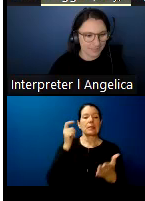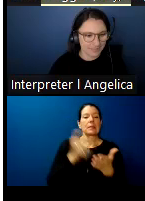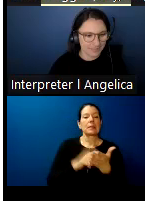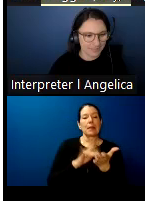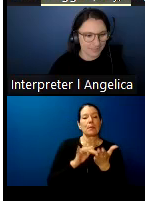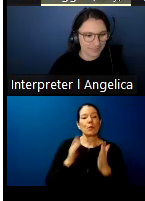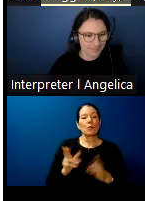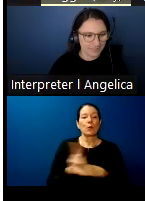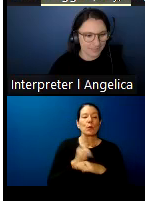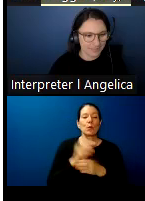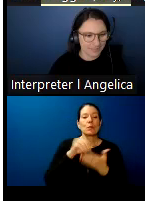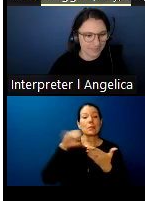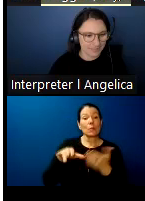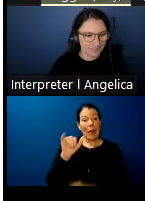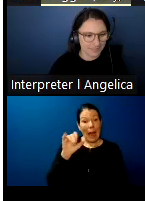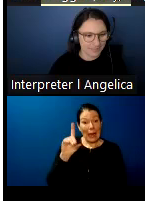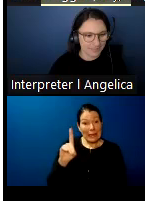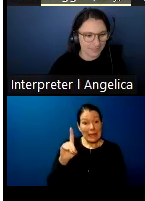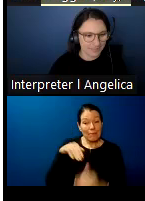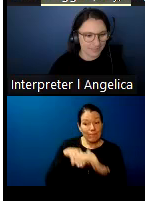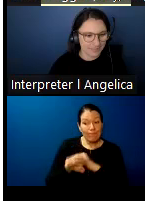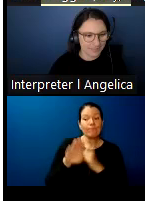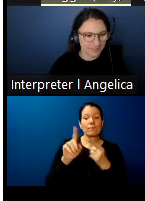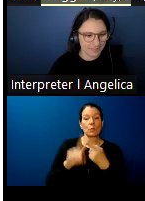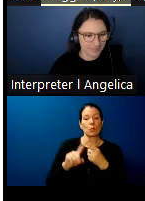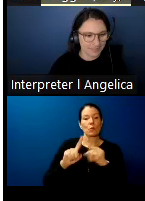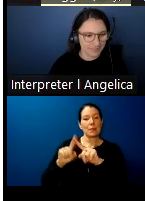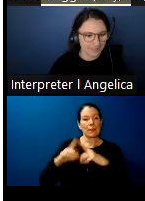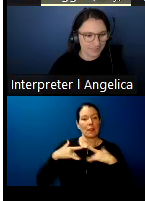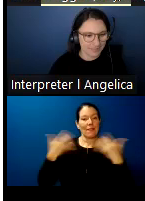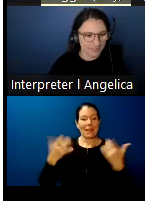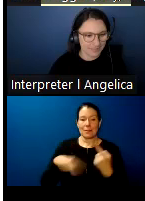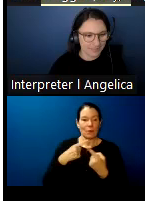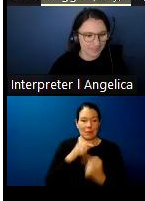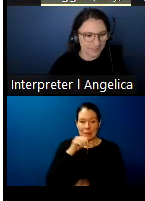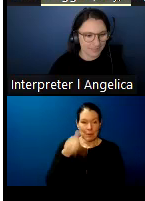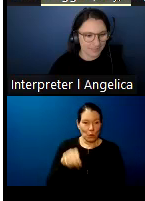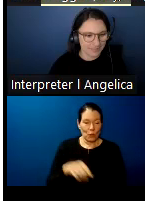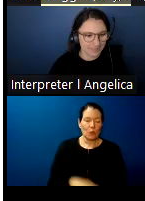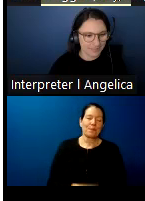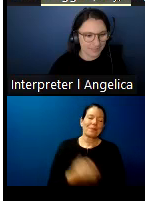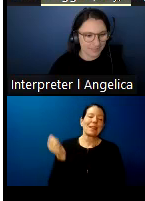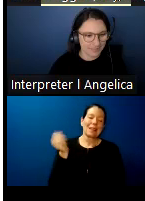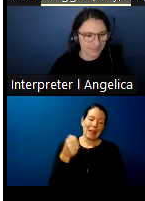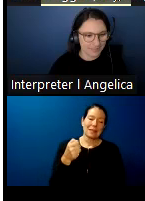students' IDs to gain access to those things where they weren't supposed to. Now, sure, if